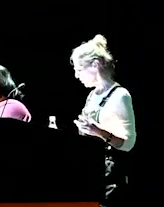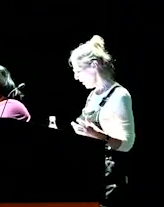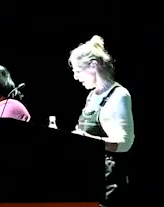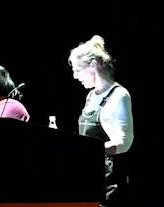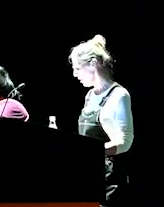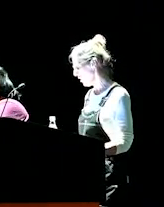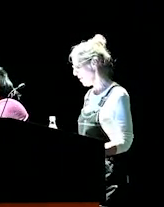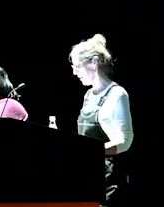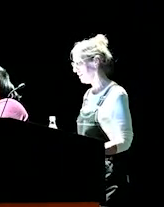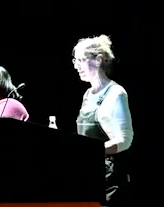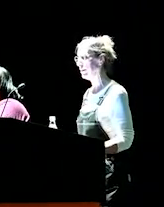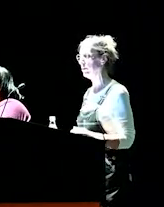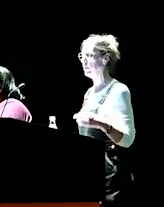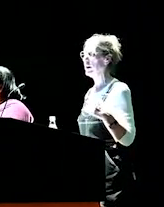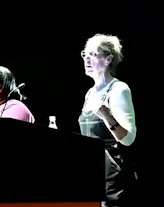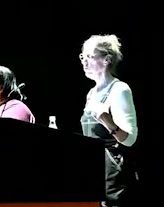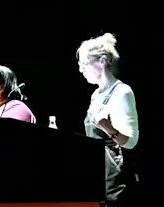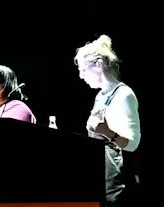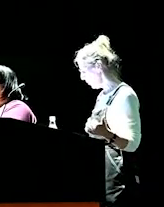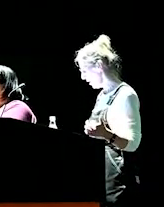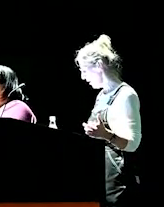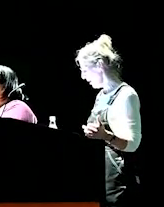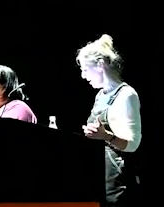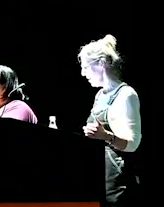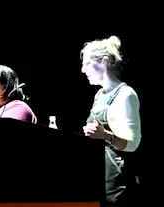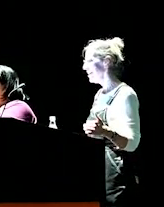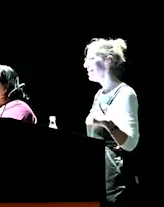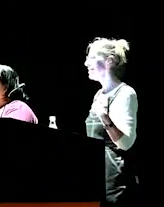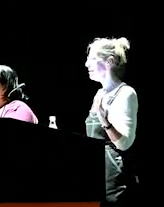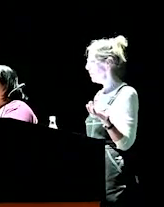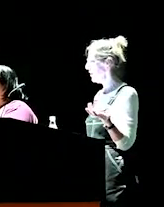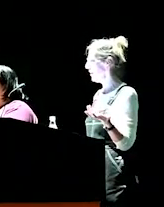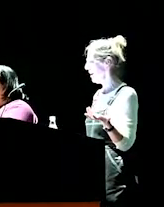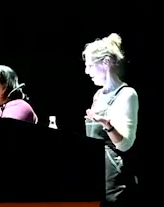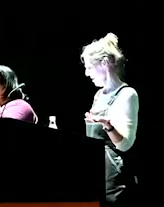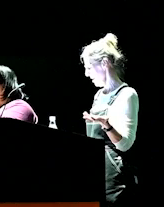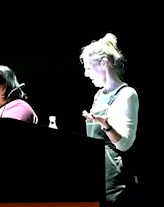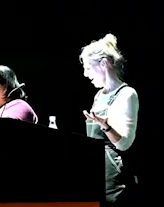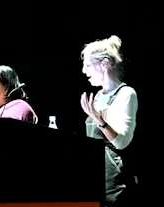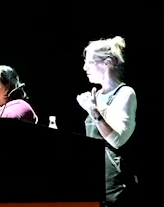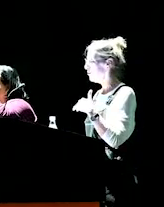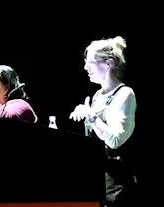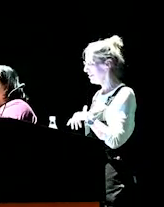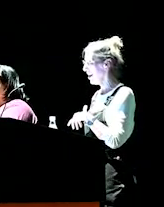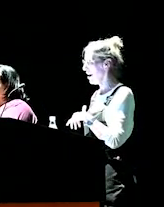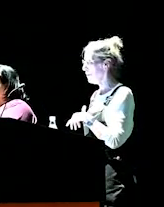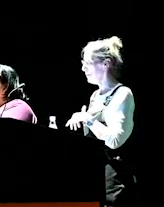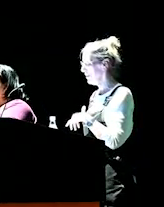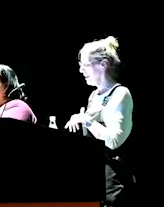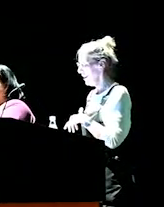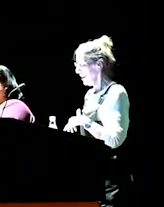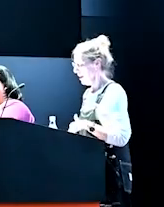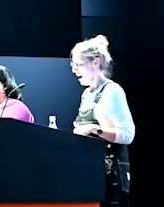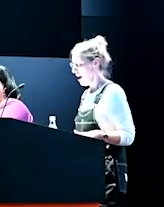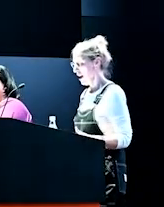and creating a graphic system for the spirit of slime.